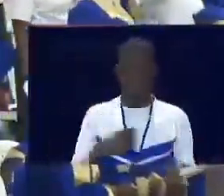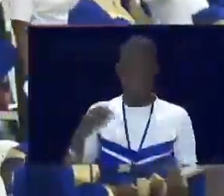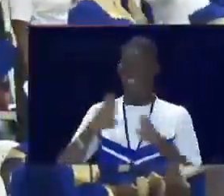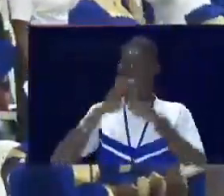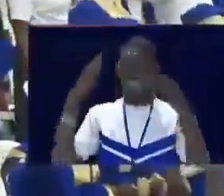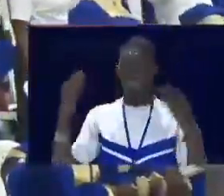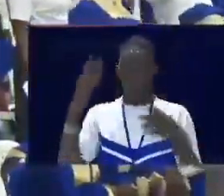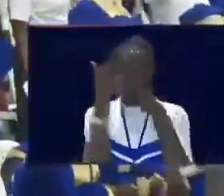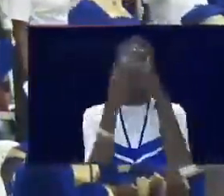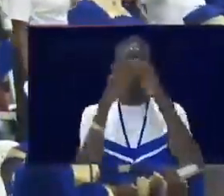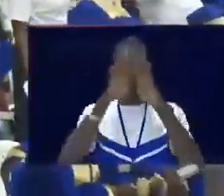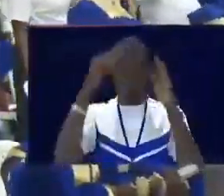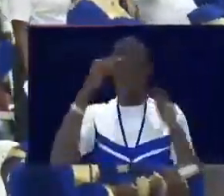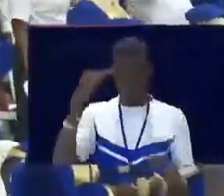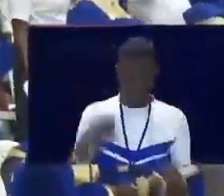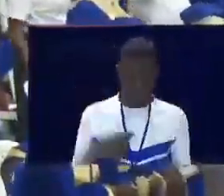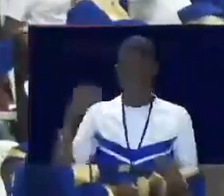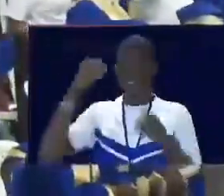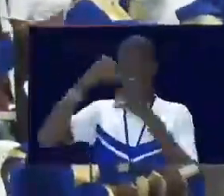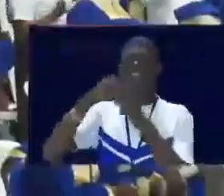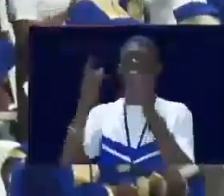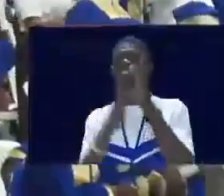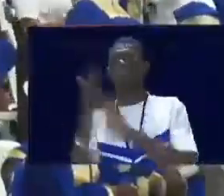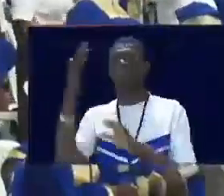tonight in a manner that I will never forget.